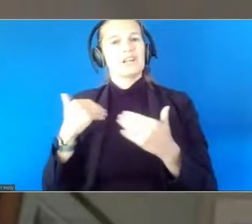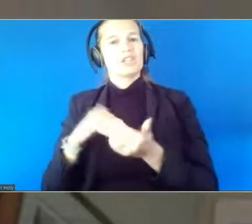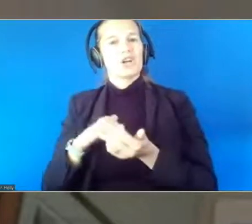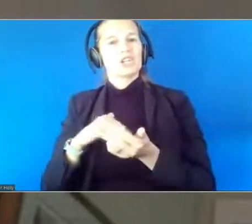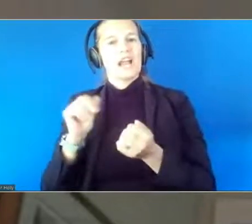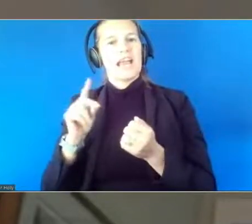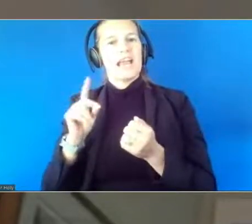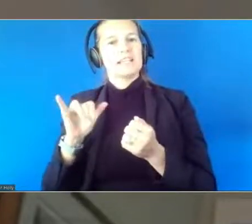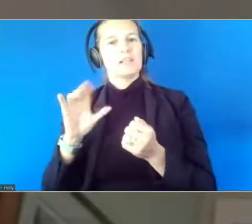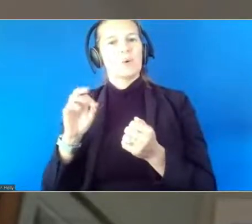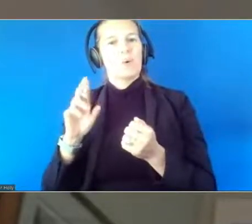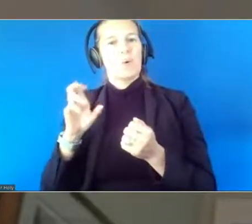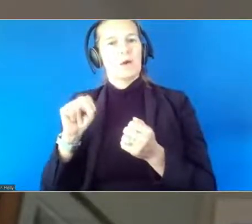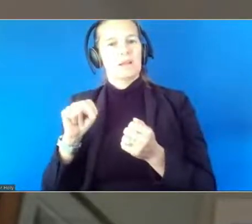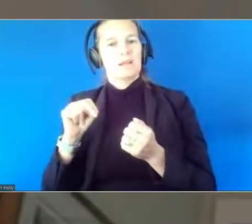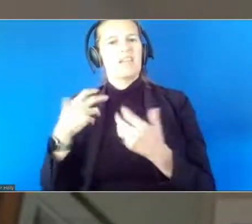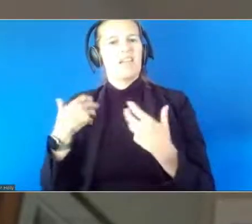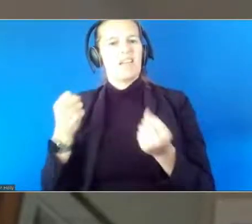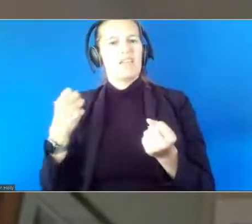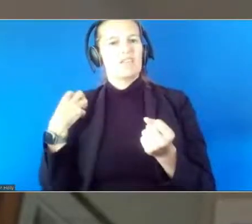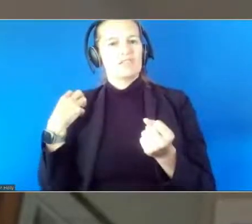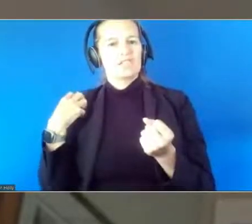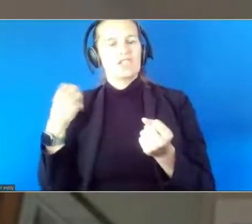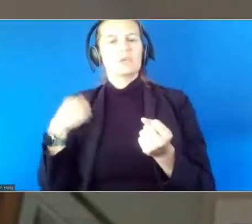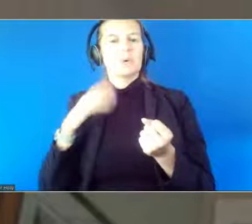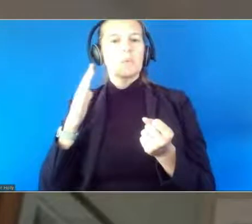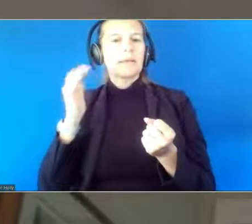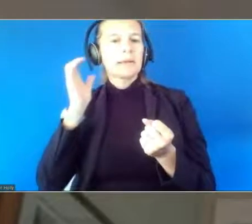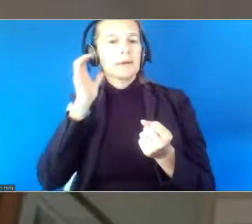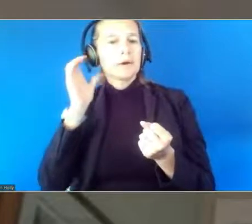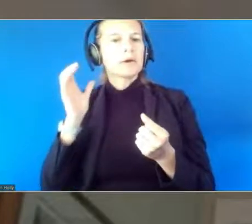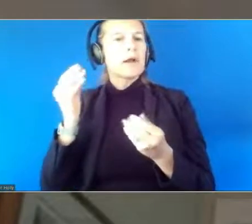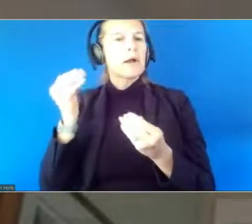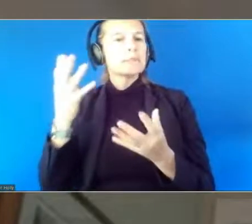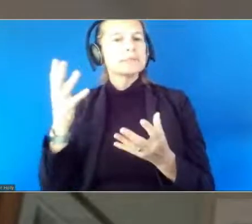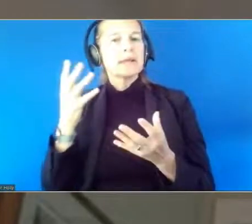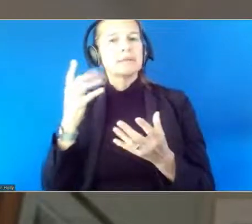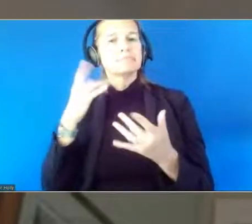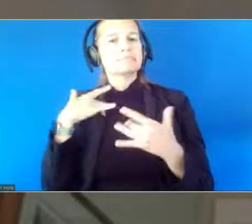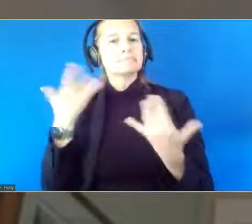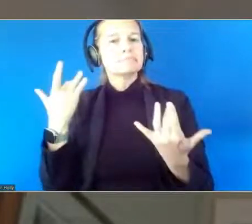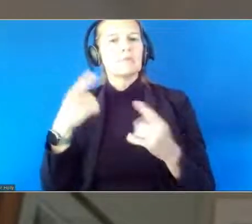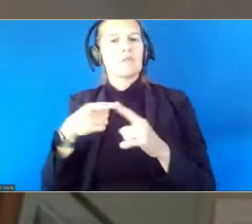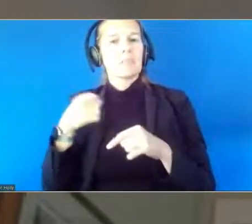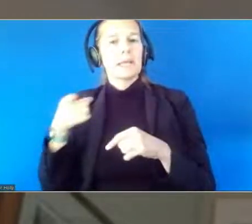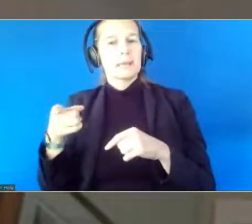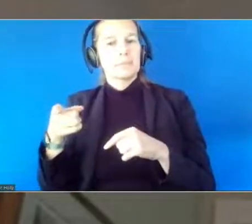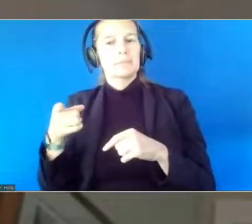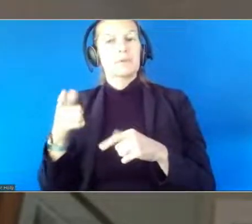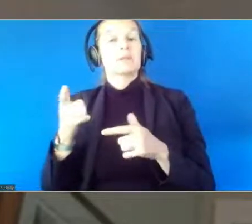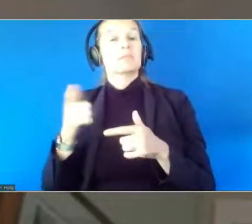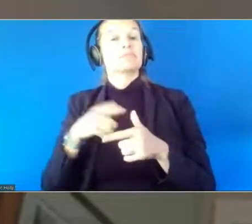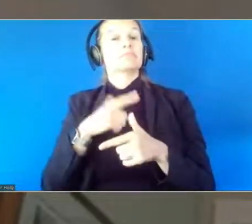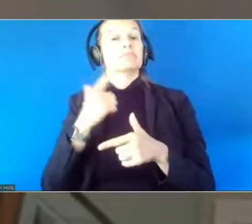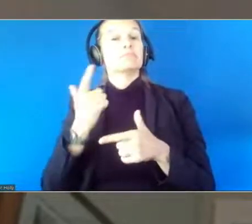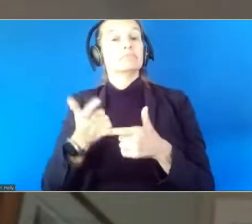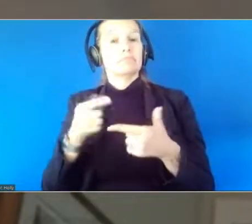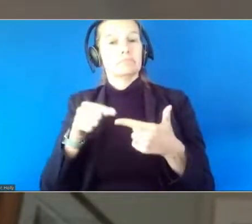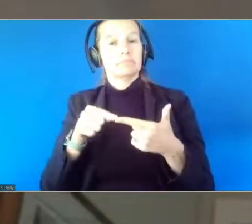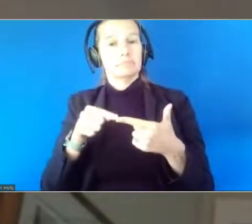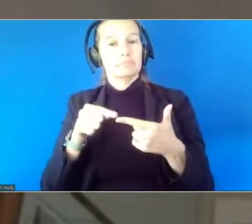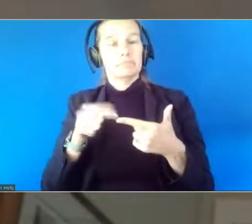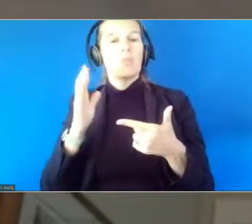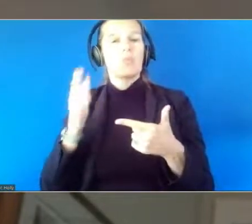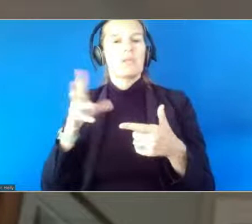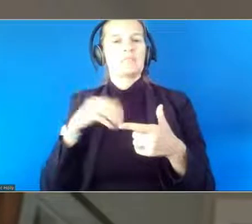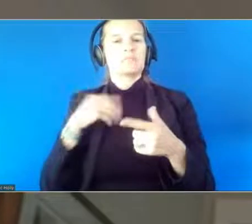with us today. And we'll hear the latest COVID-19 updates from him for the county. After Dr. Coren's presentation, as always, we'll take